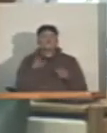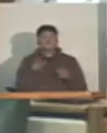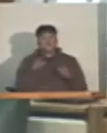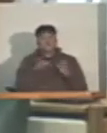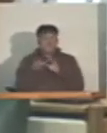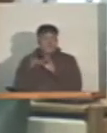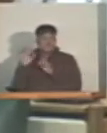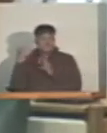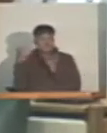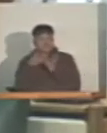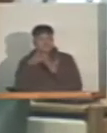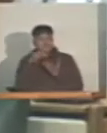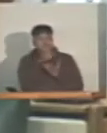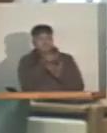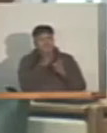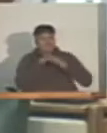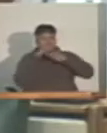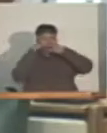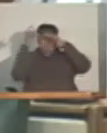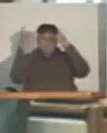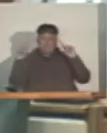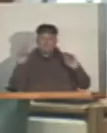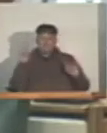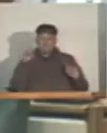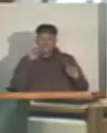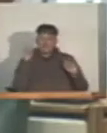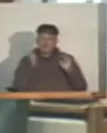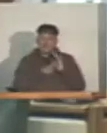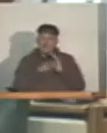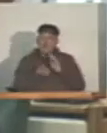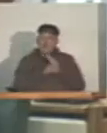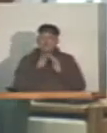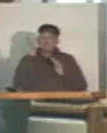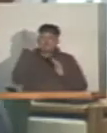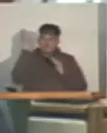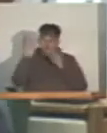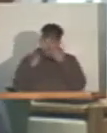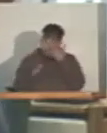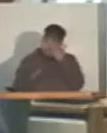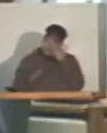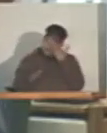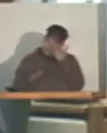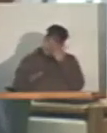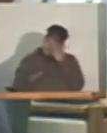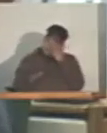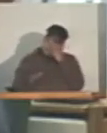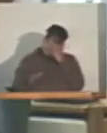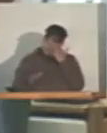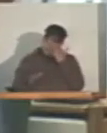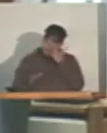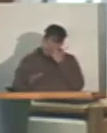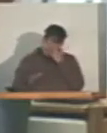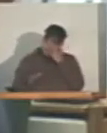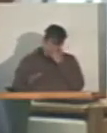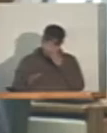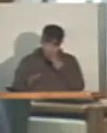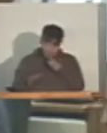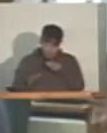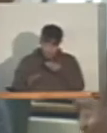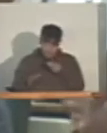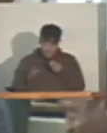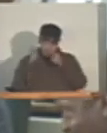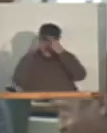relates. And so it should be noted, Mr. Speaker, that among the targets that Section